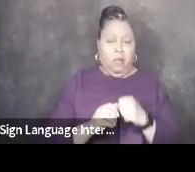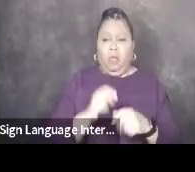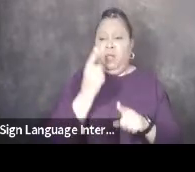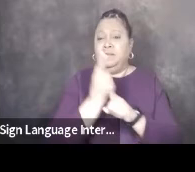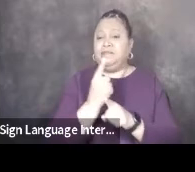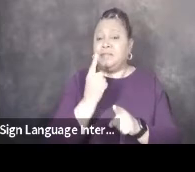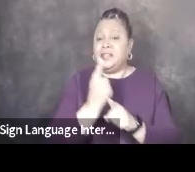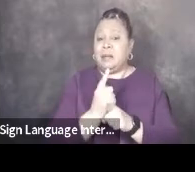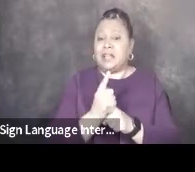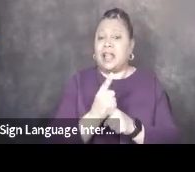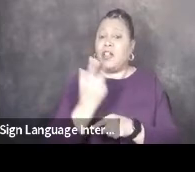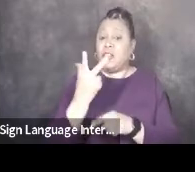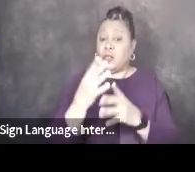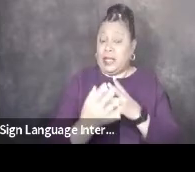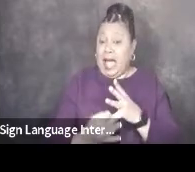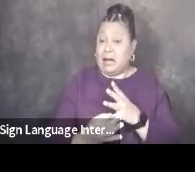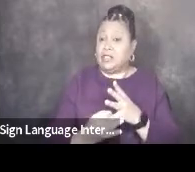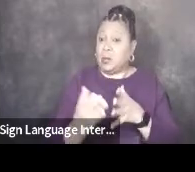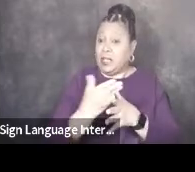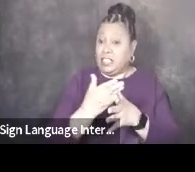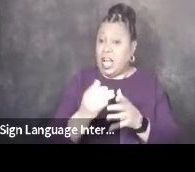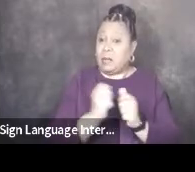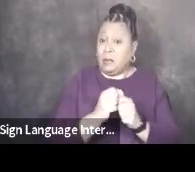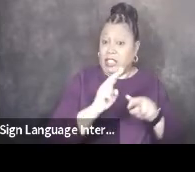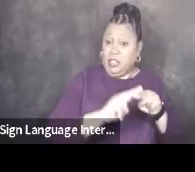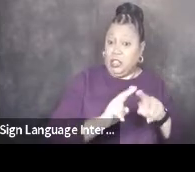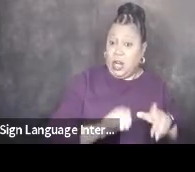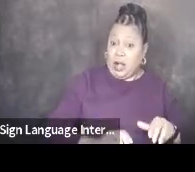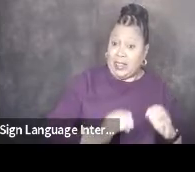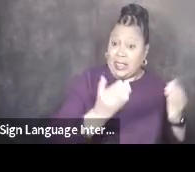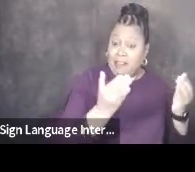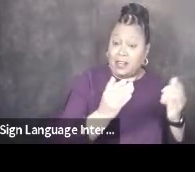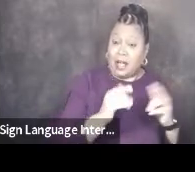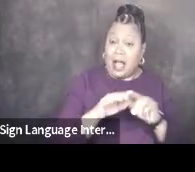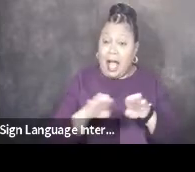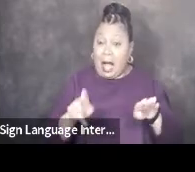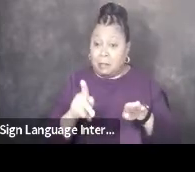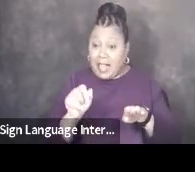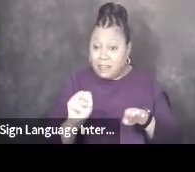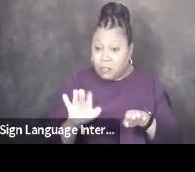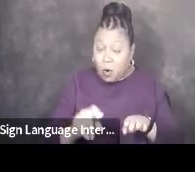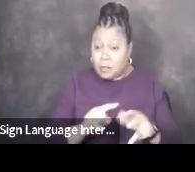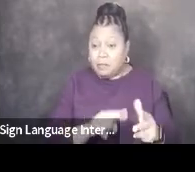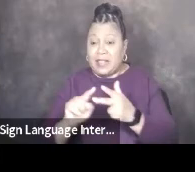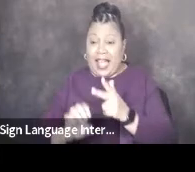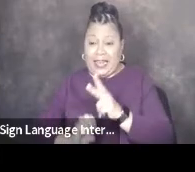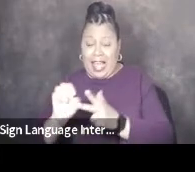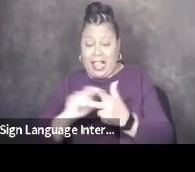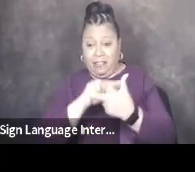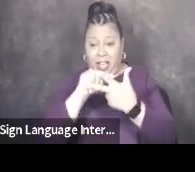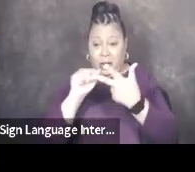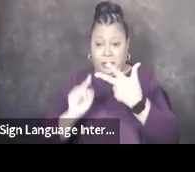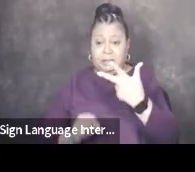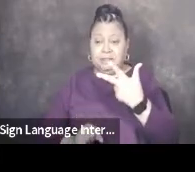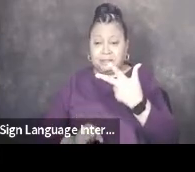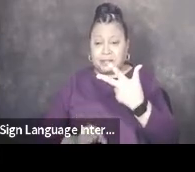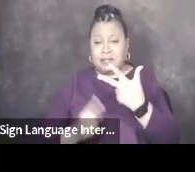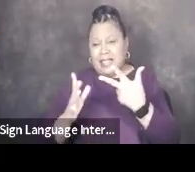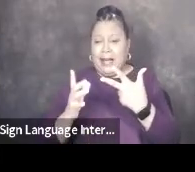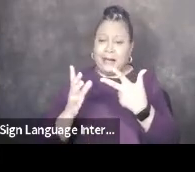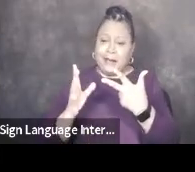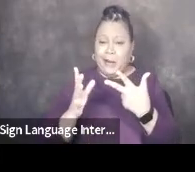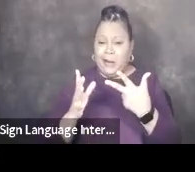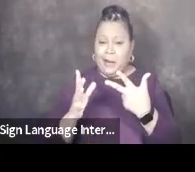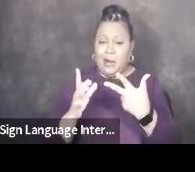Typically, the three options we just showed between a chair lift, a platform lift, and an elevator kind of